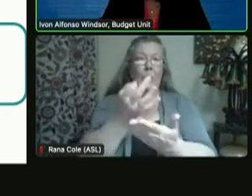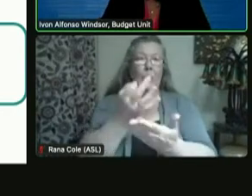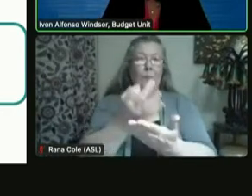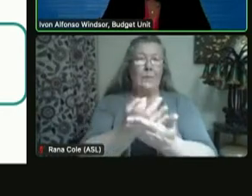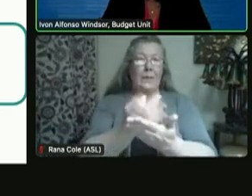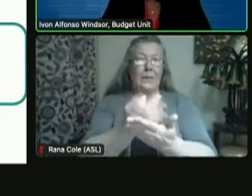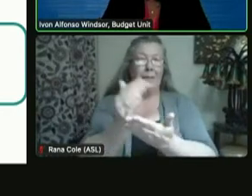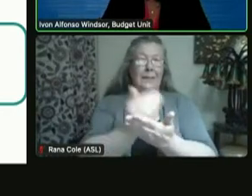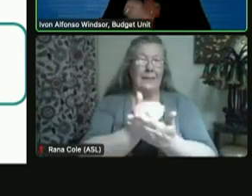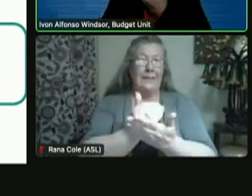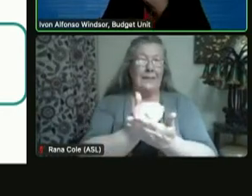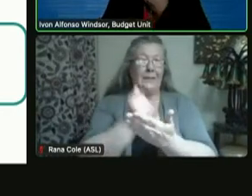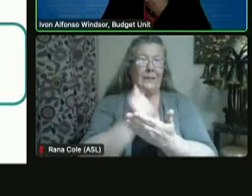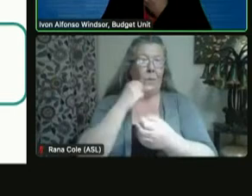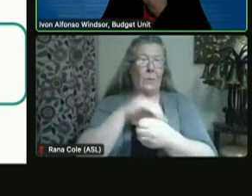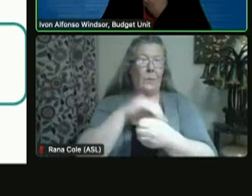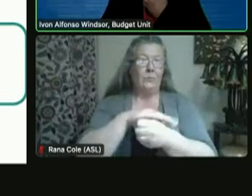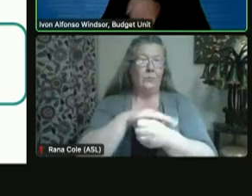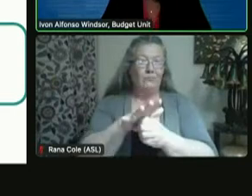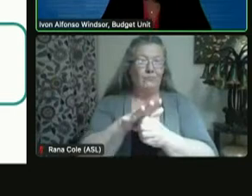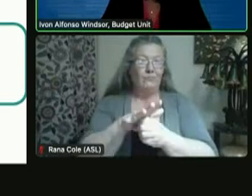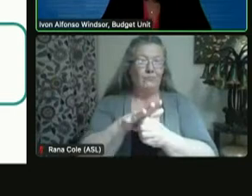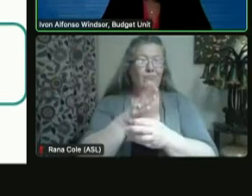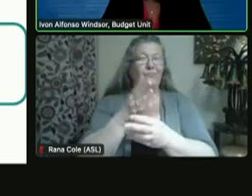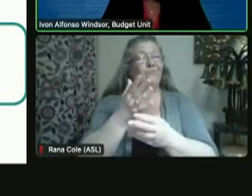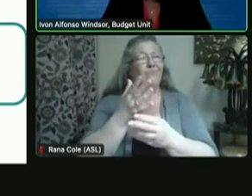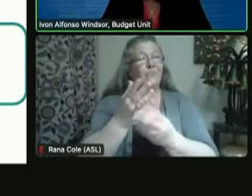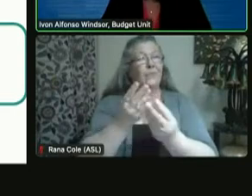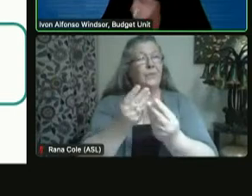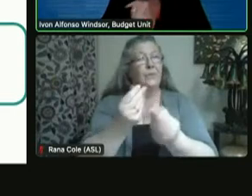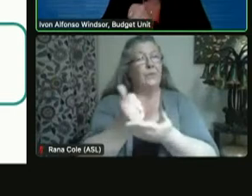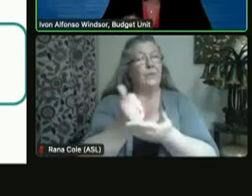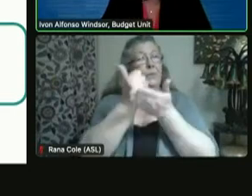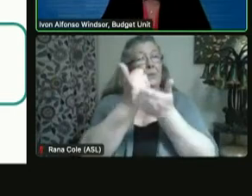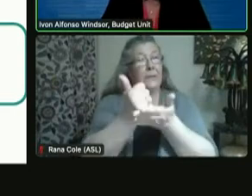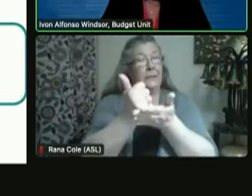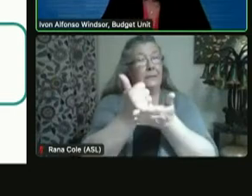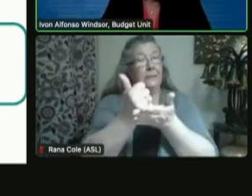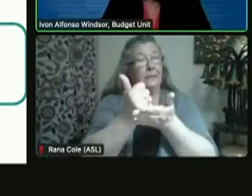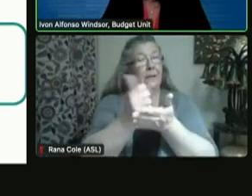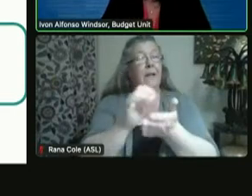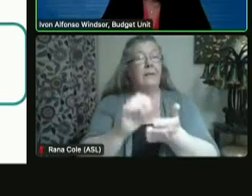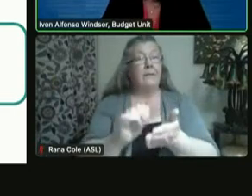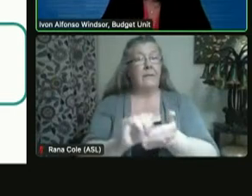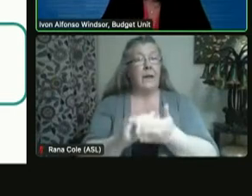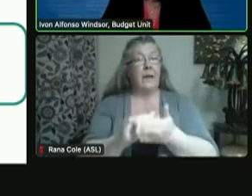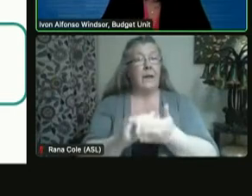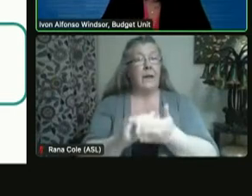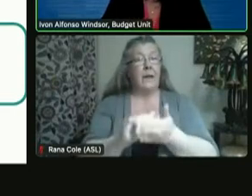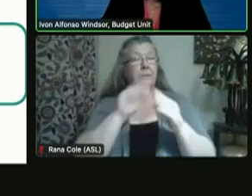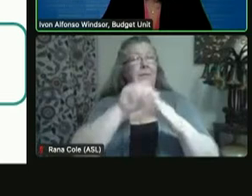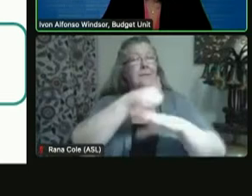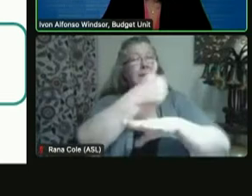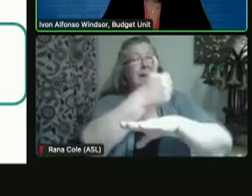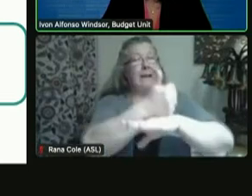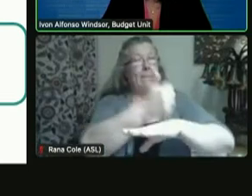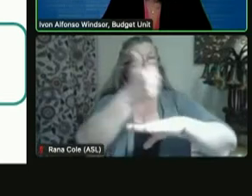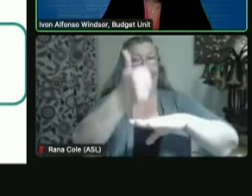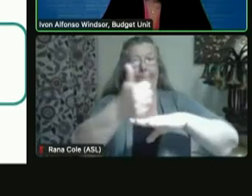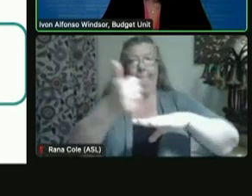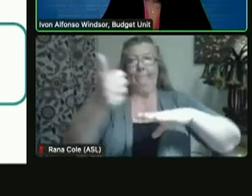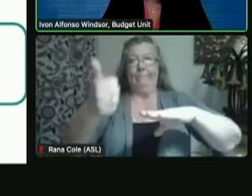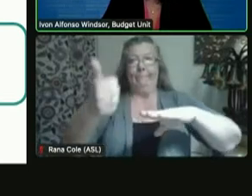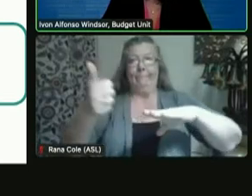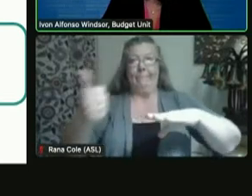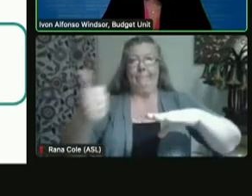about 14%, but it's spread out over multiple years. And we'll, in a few slides, we will go over some of that federal funding that we have